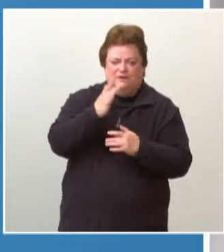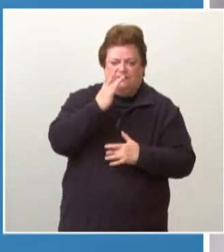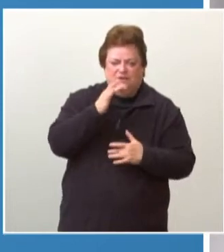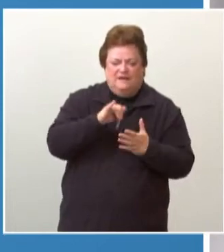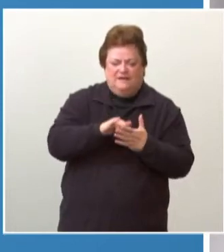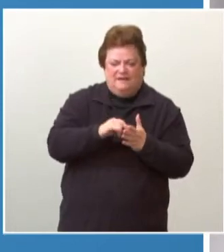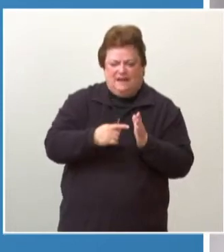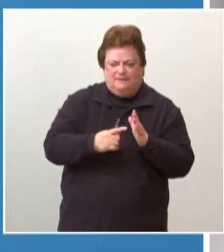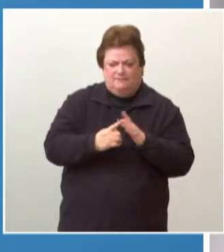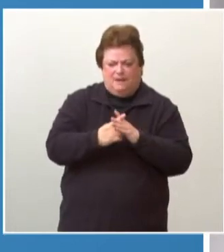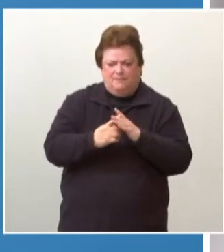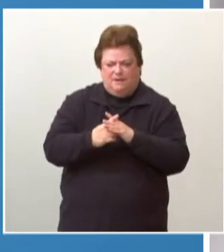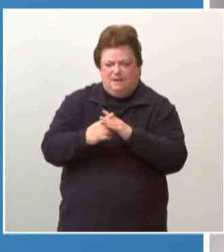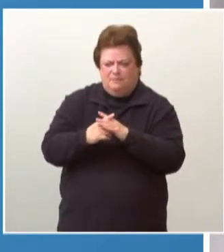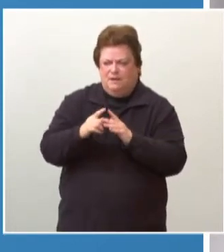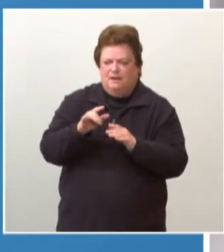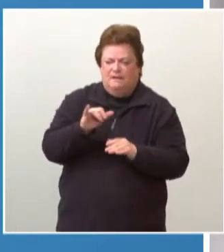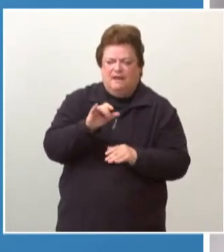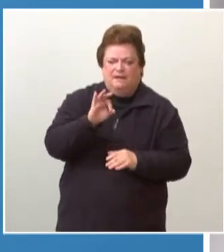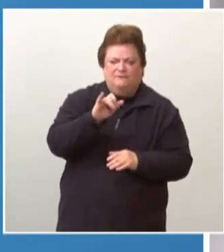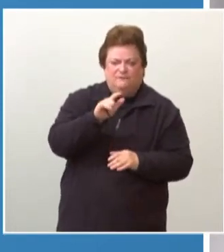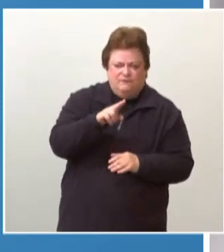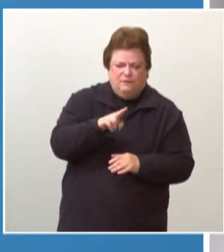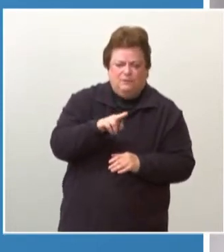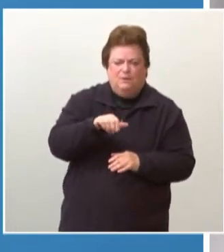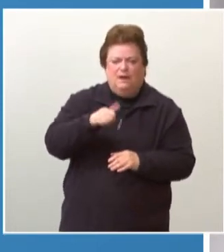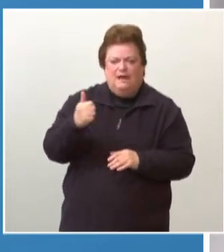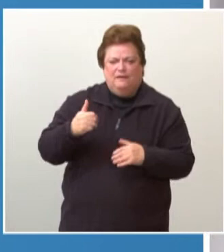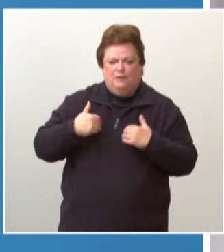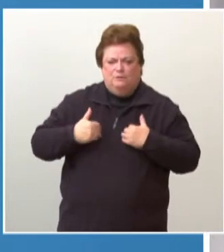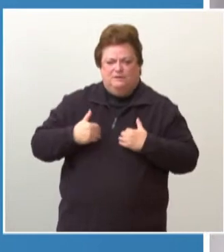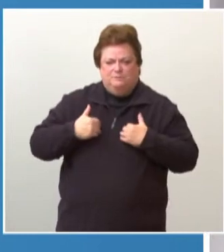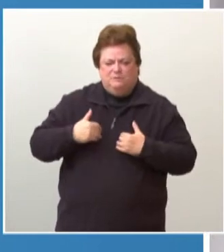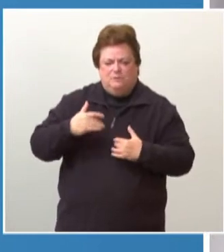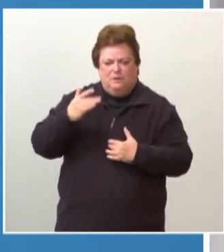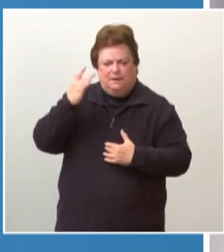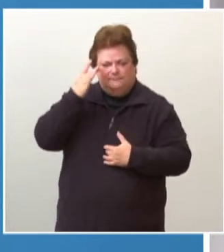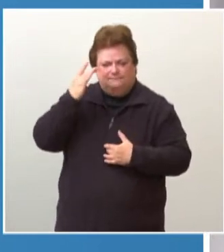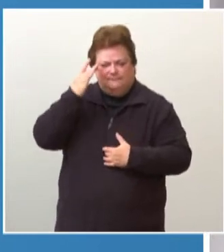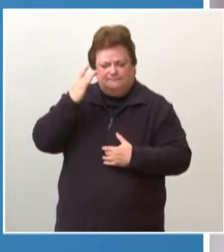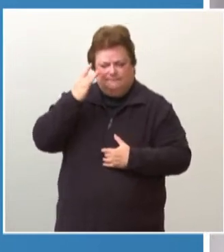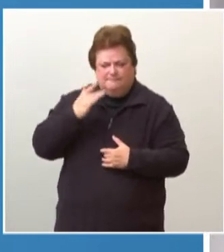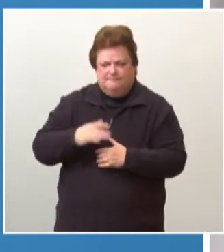observed in Lancaster County, such as flu or other respiratory infections?